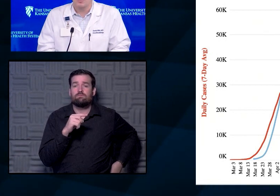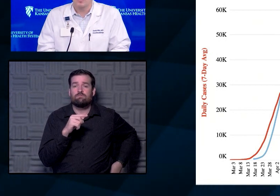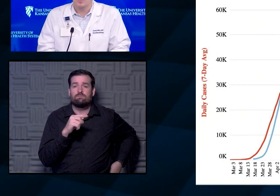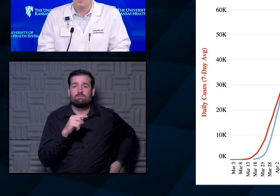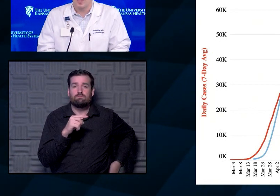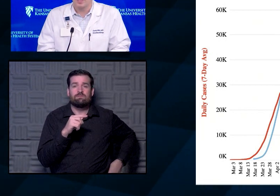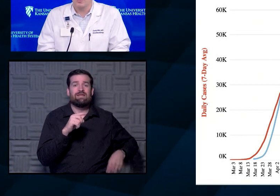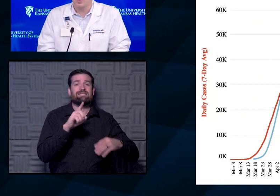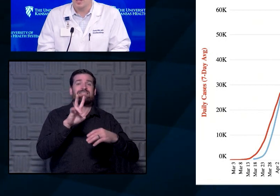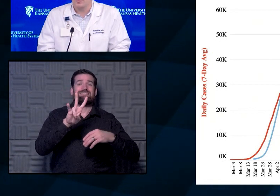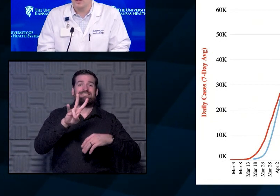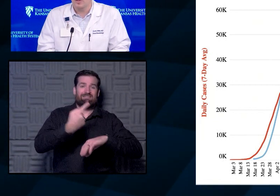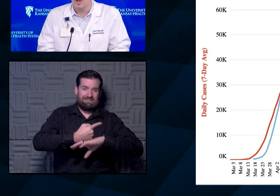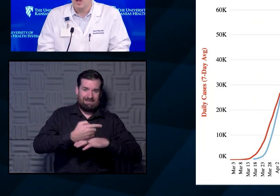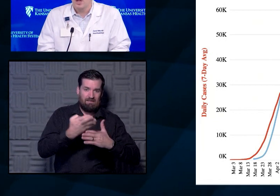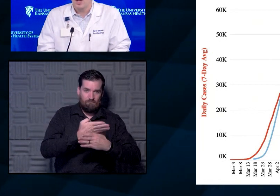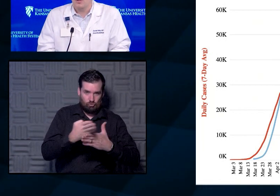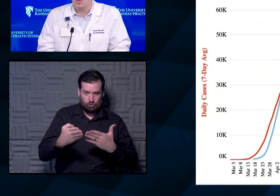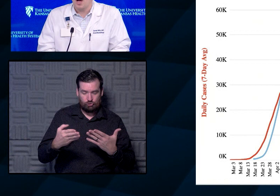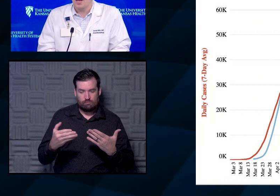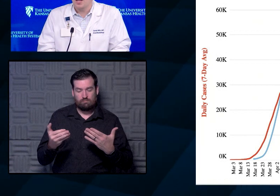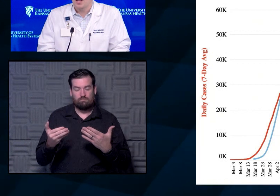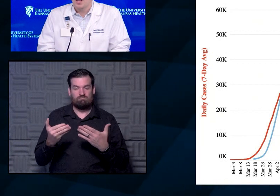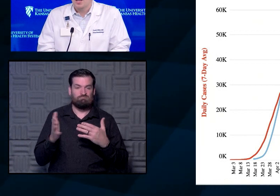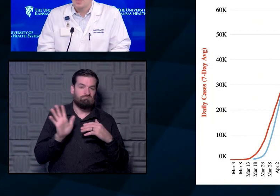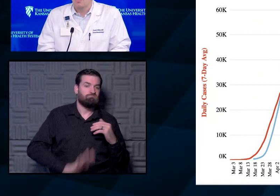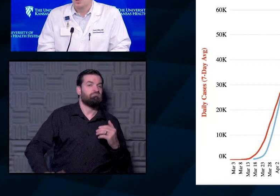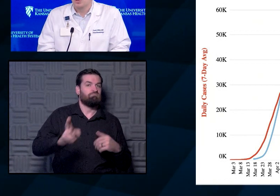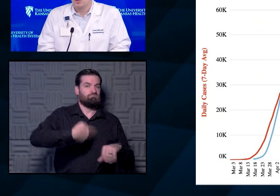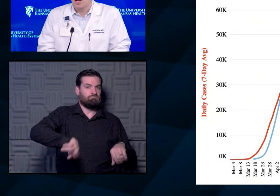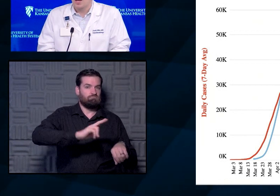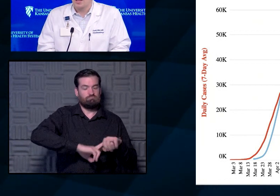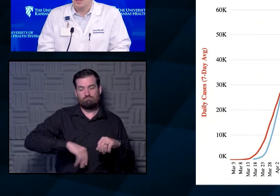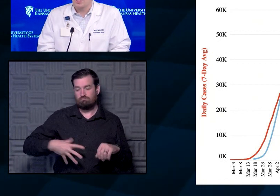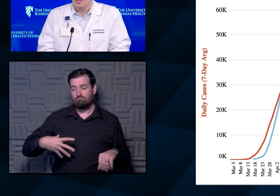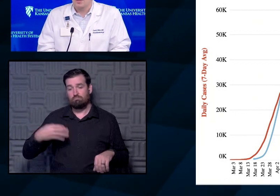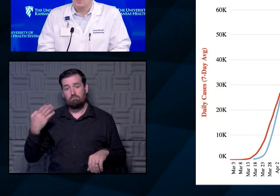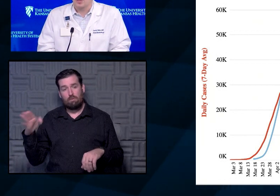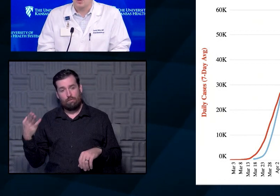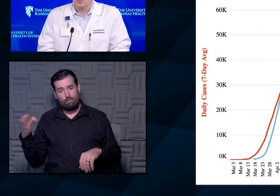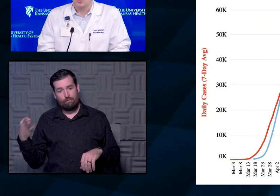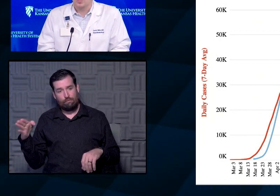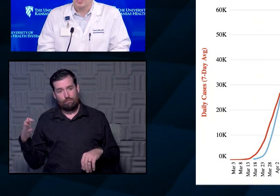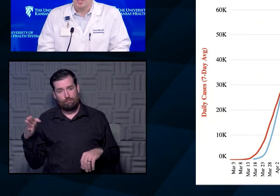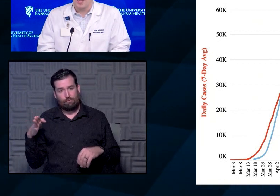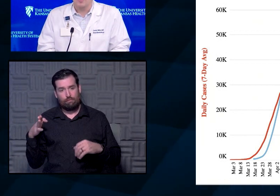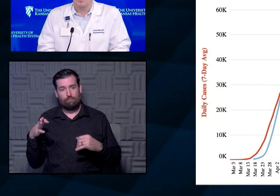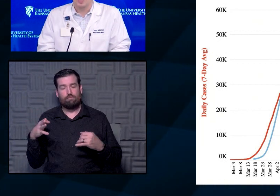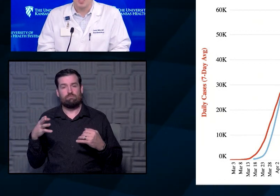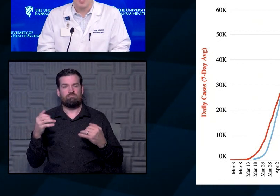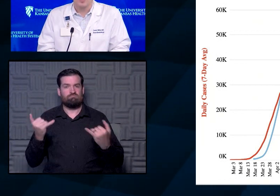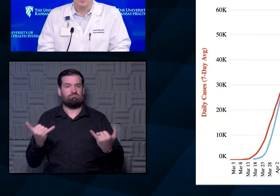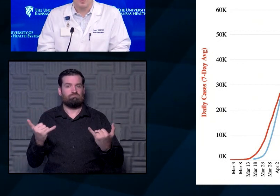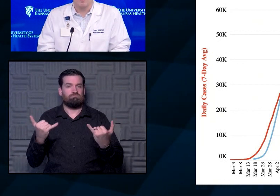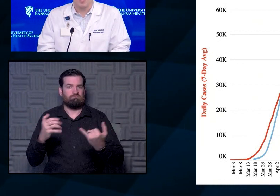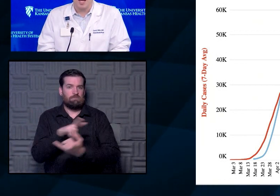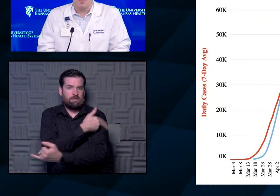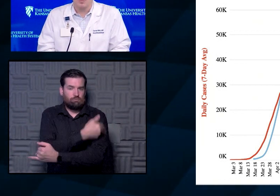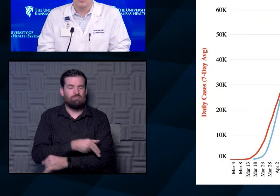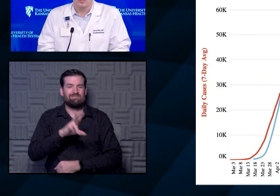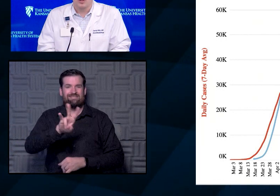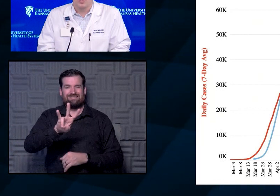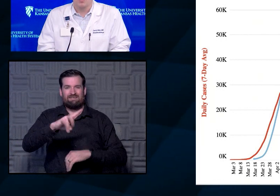number of daily new cases nationwide. The blue line is the currently hospitalized,